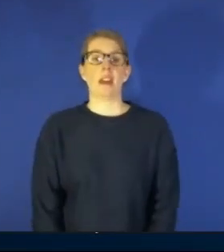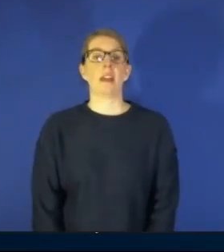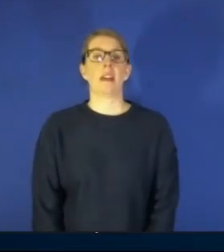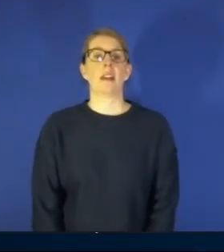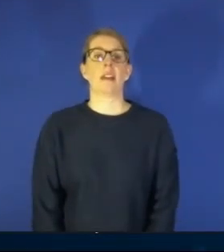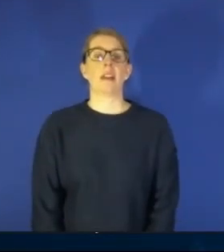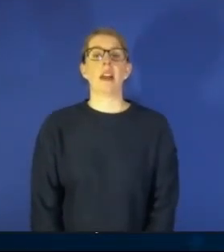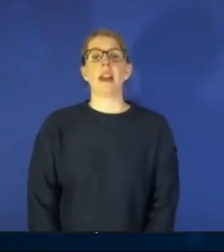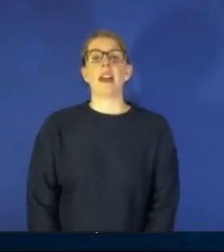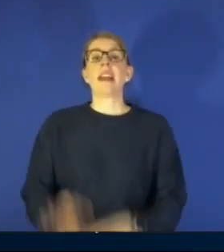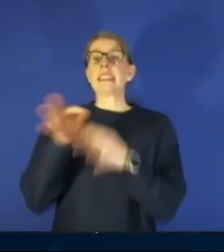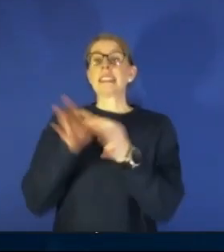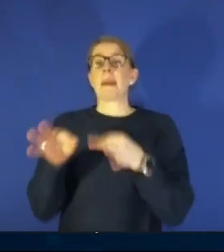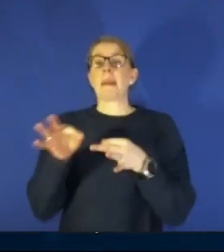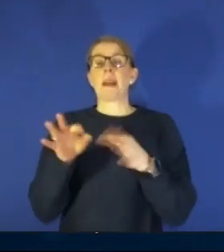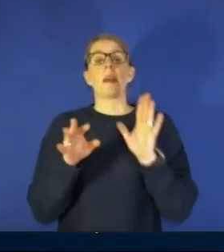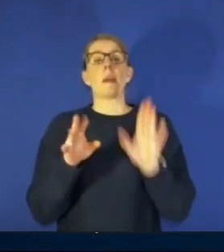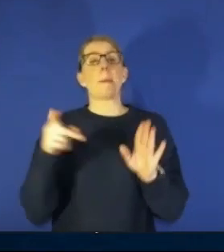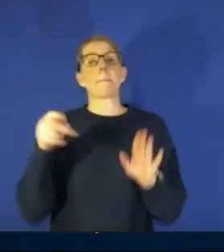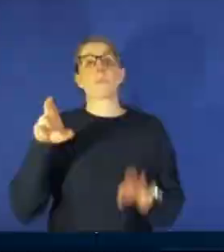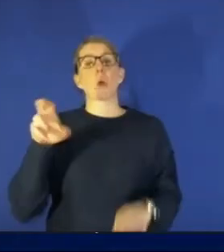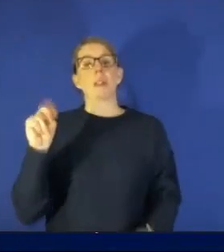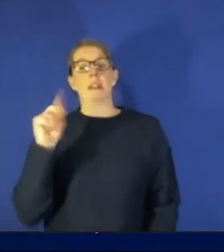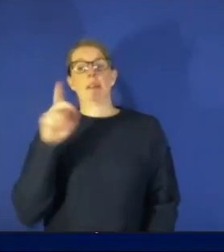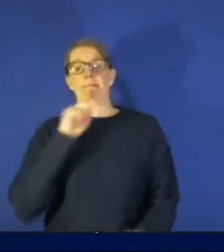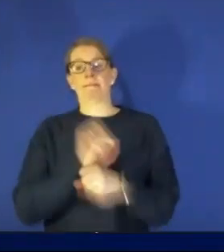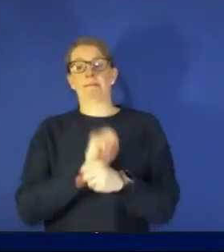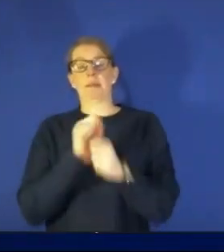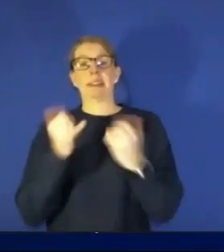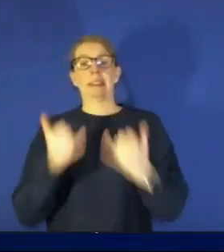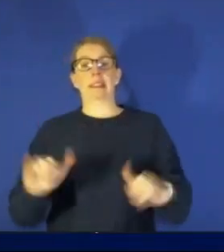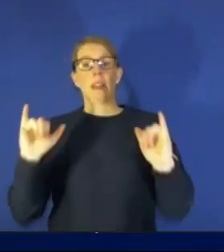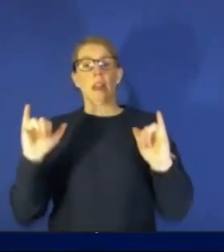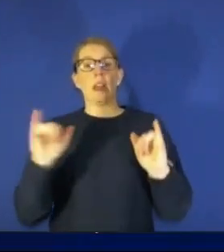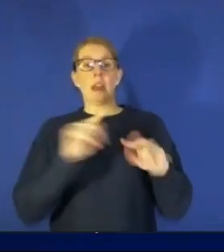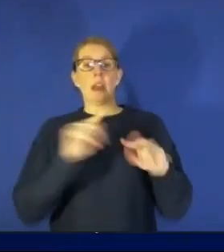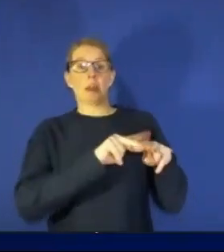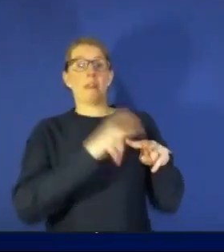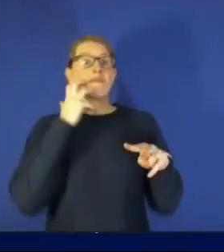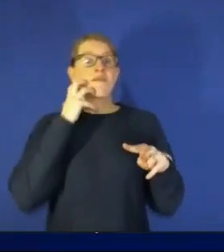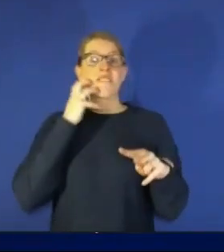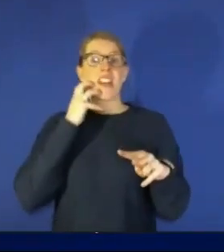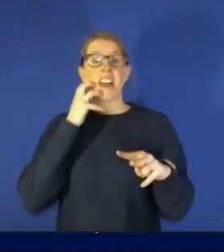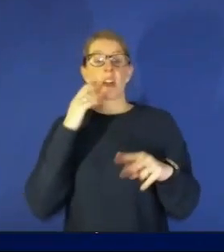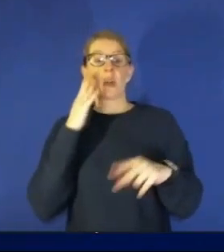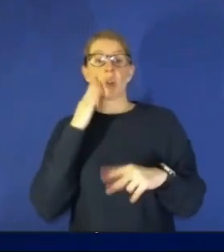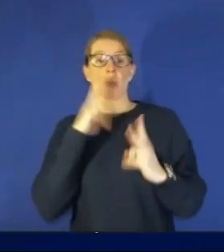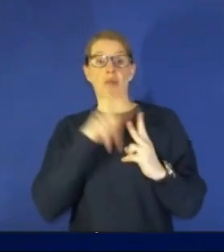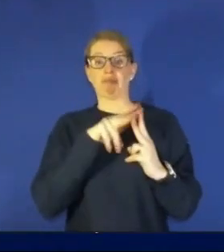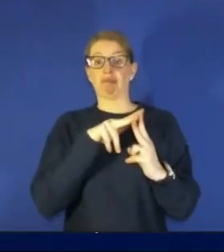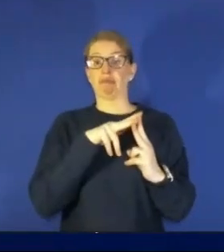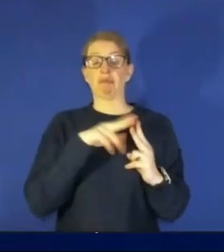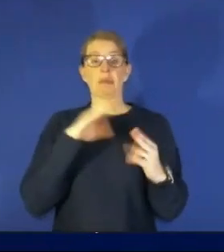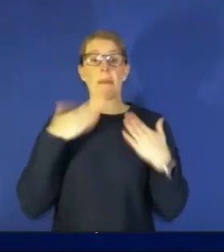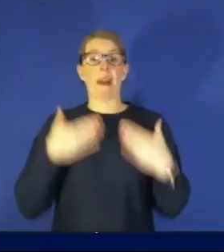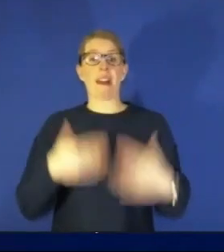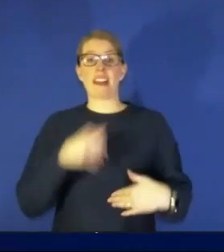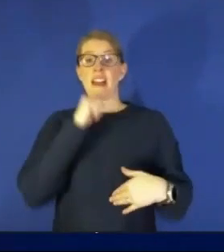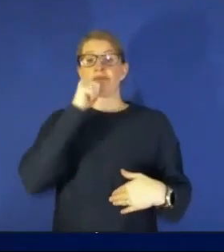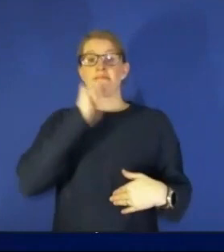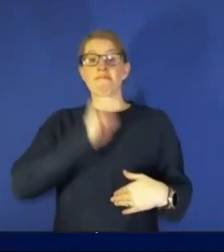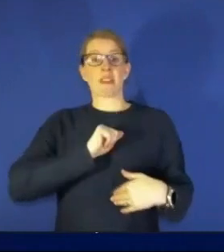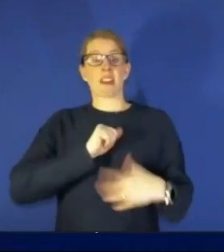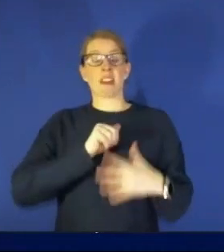But I was saying protein is still really important as you get older, but be careful with salt and fat. We know those things your body doesn't tolerate as much. And also remember that